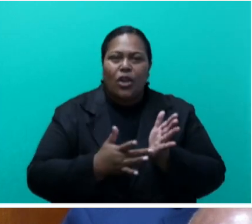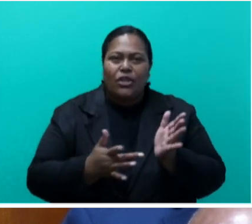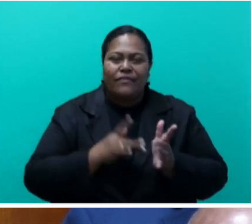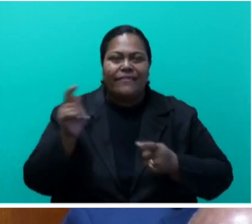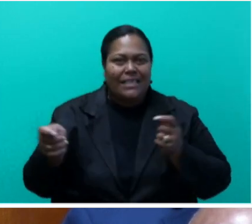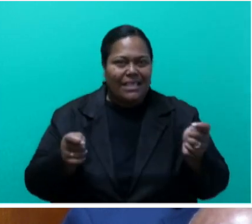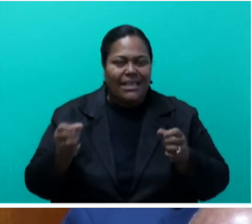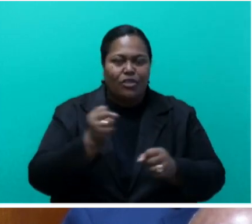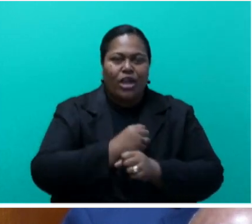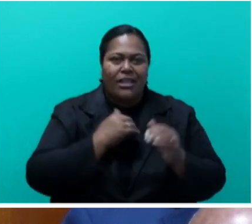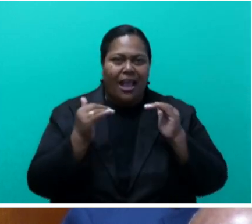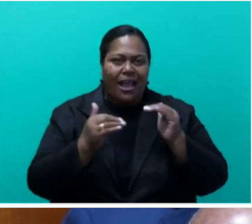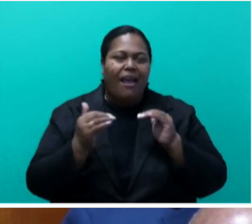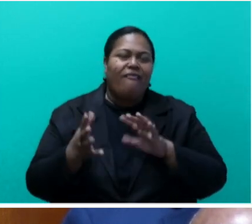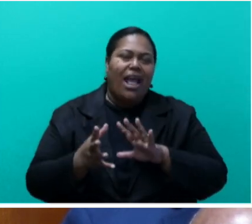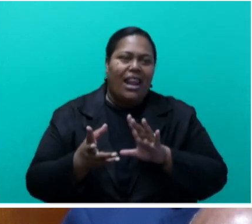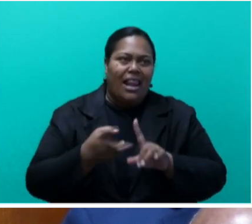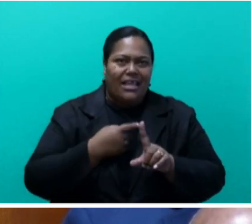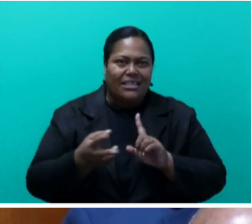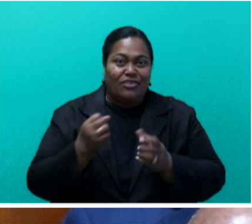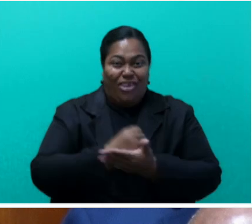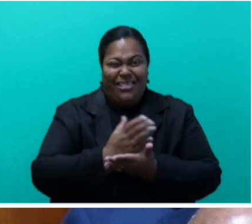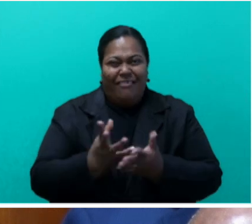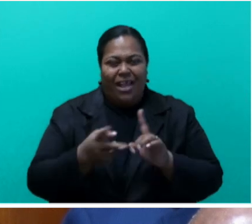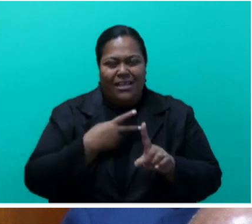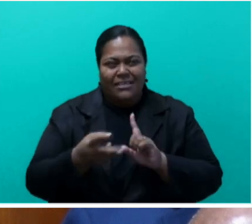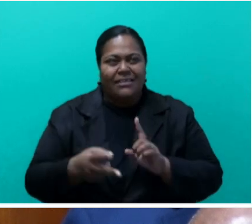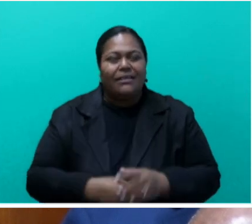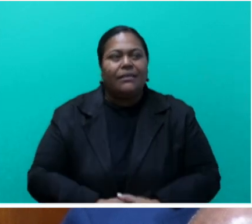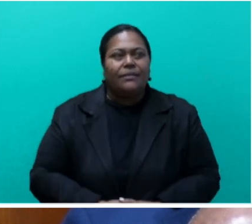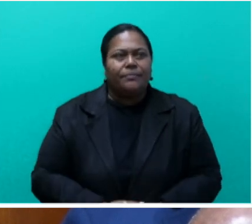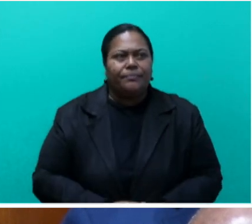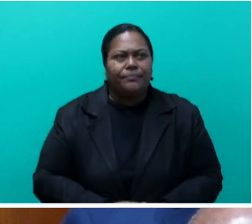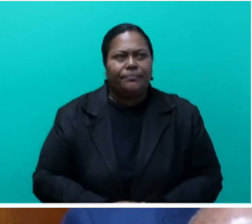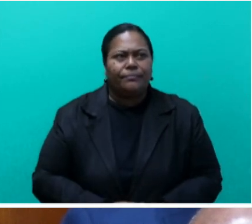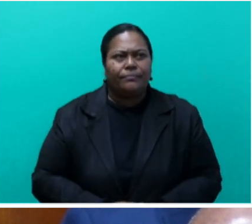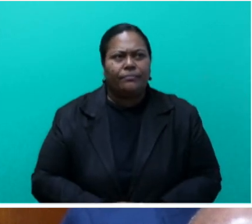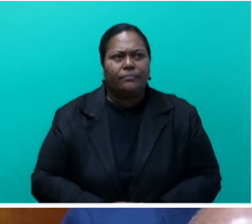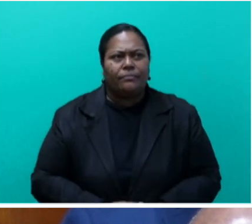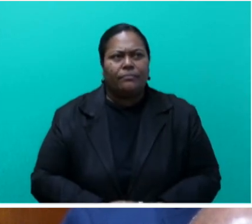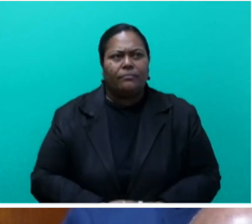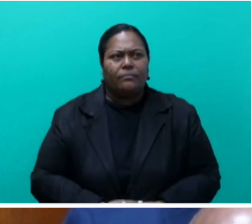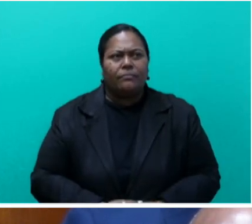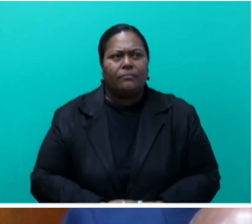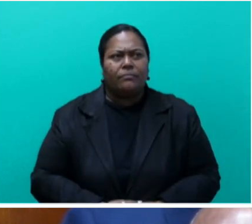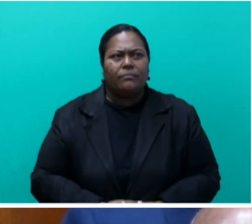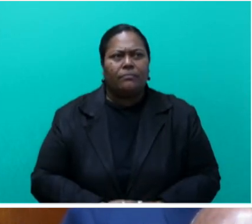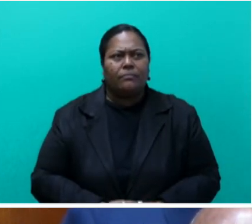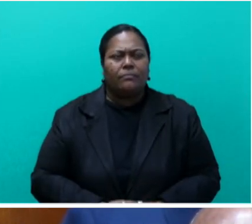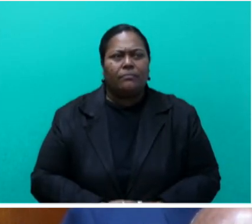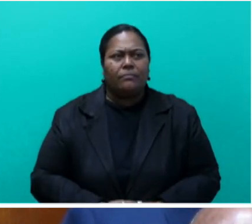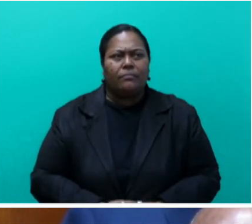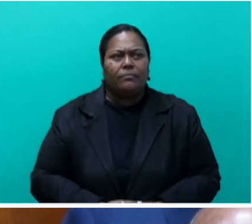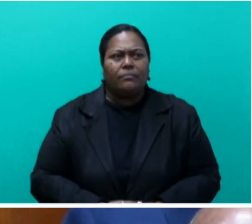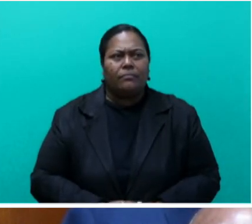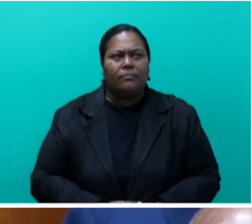violence. Honorable Speaker, if our members have not heard a word I've said to this point,